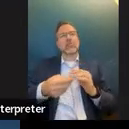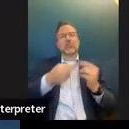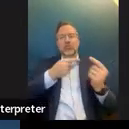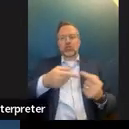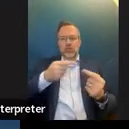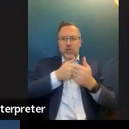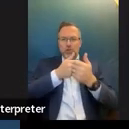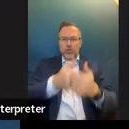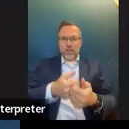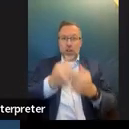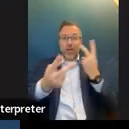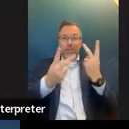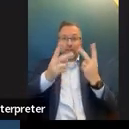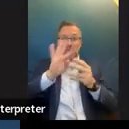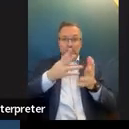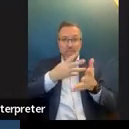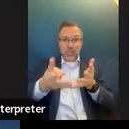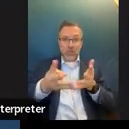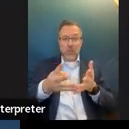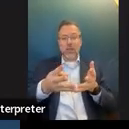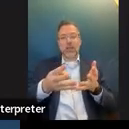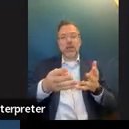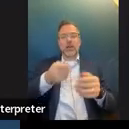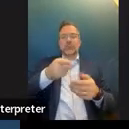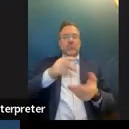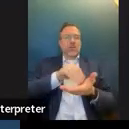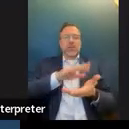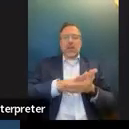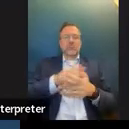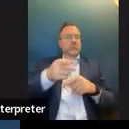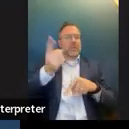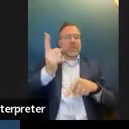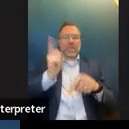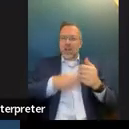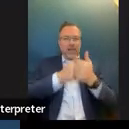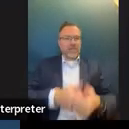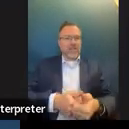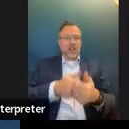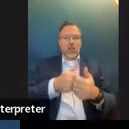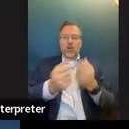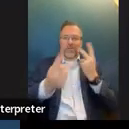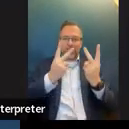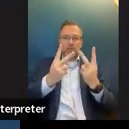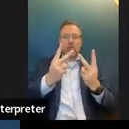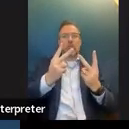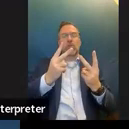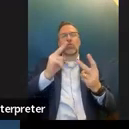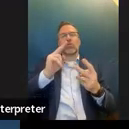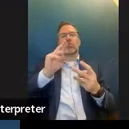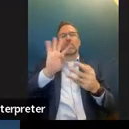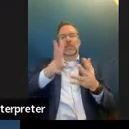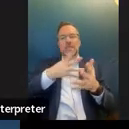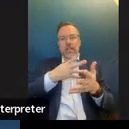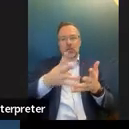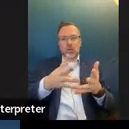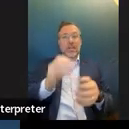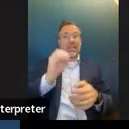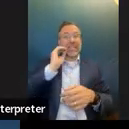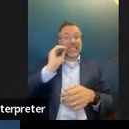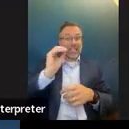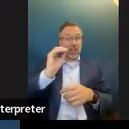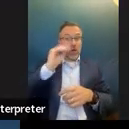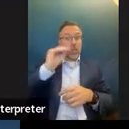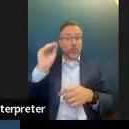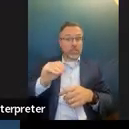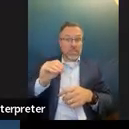present level, Sammy is unable to follow a visual schedule. 0% is absolutely okay. It's a valid data